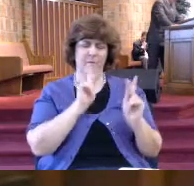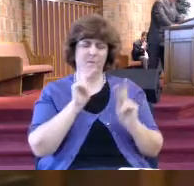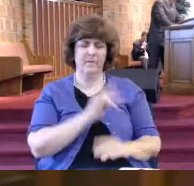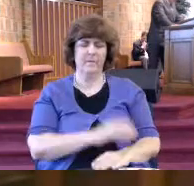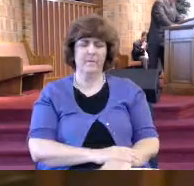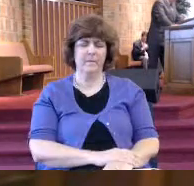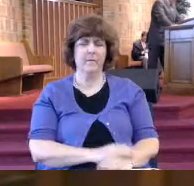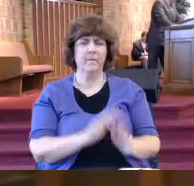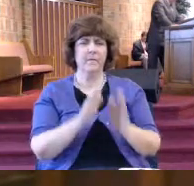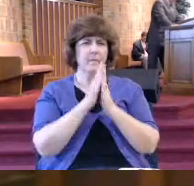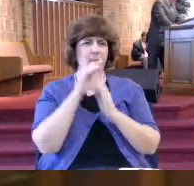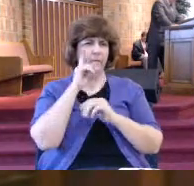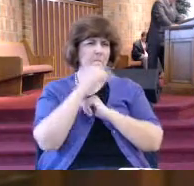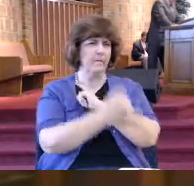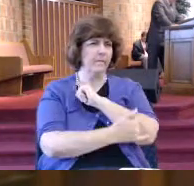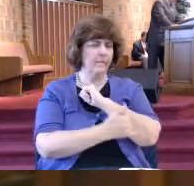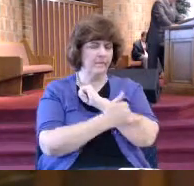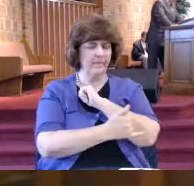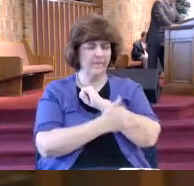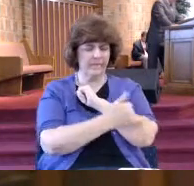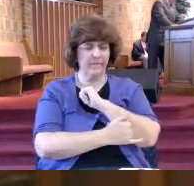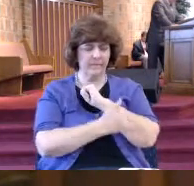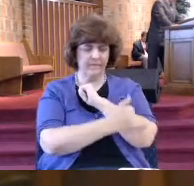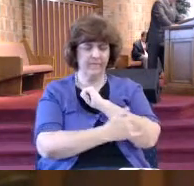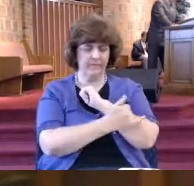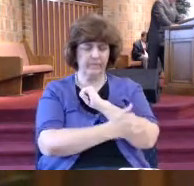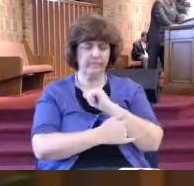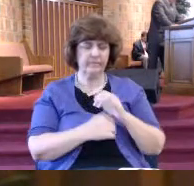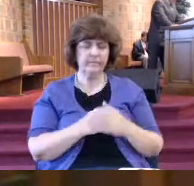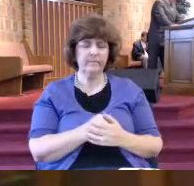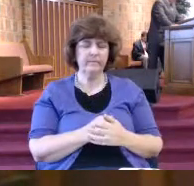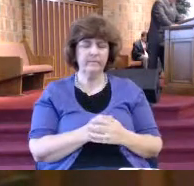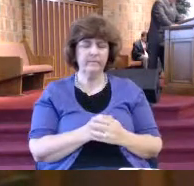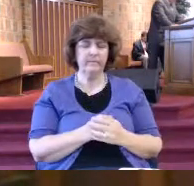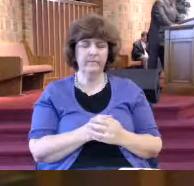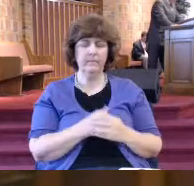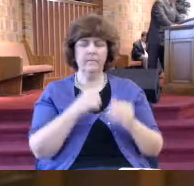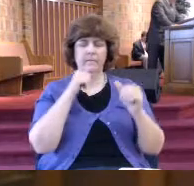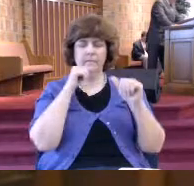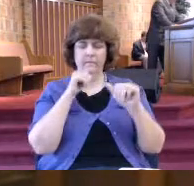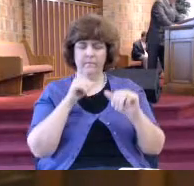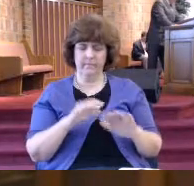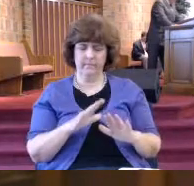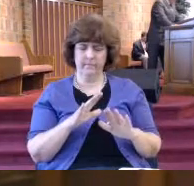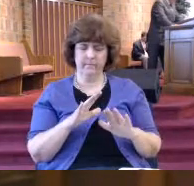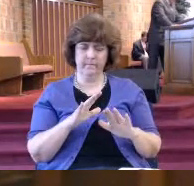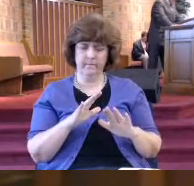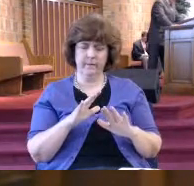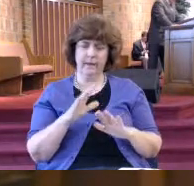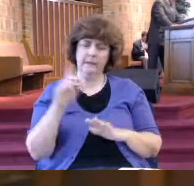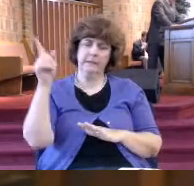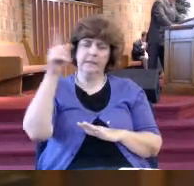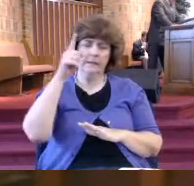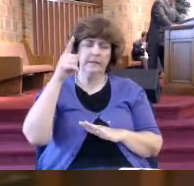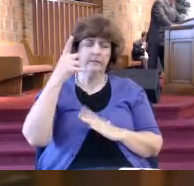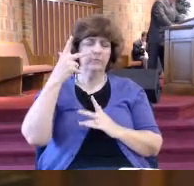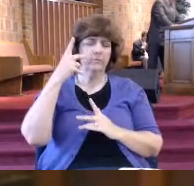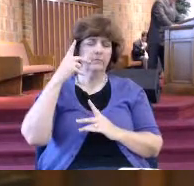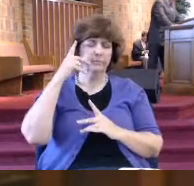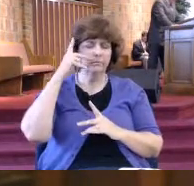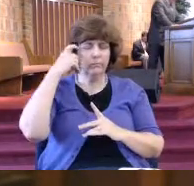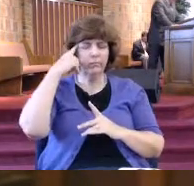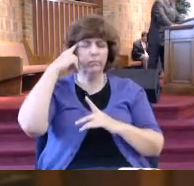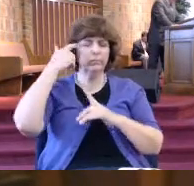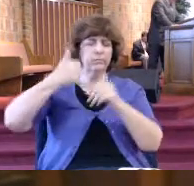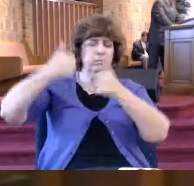country, that you'll bless the leaders with wisdom and knowledge. We pray that